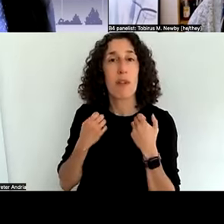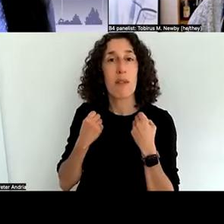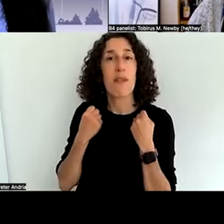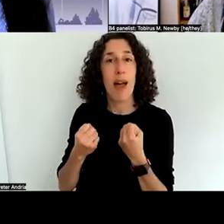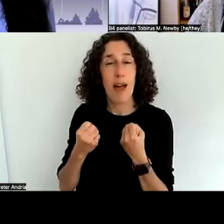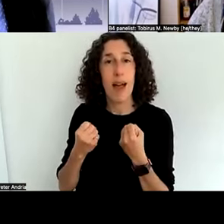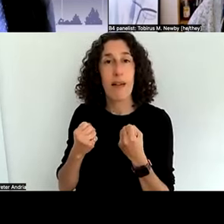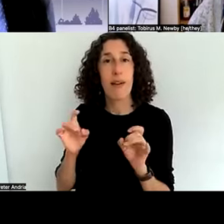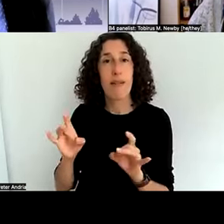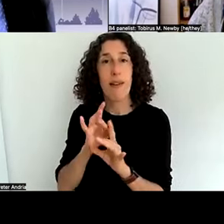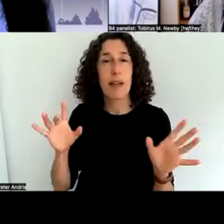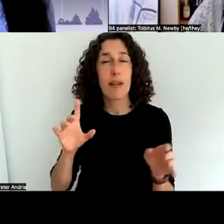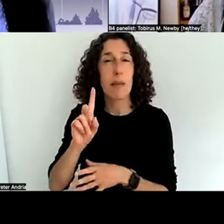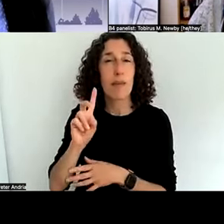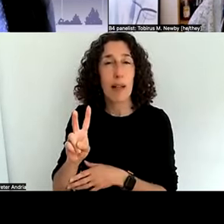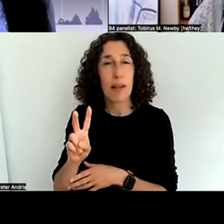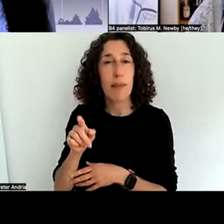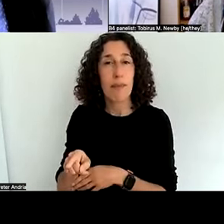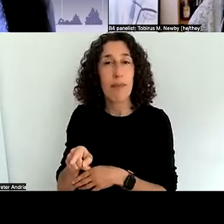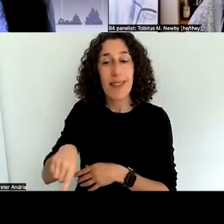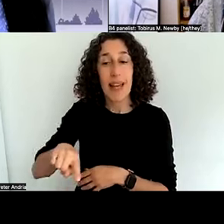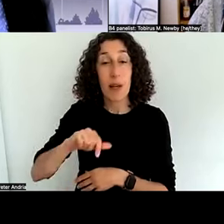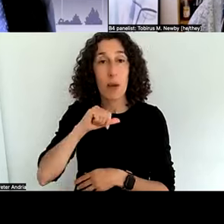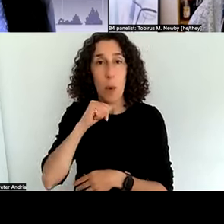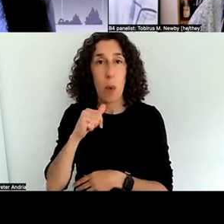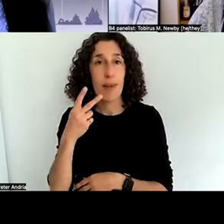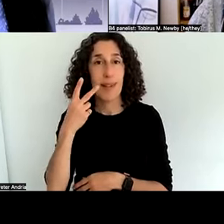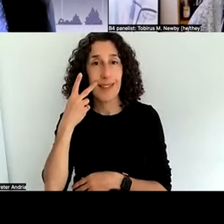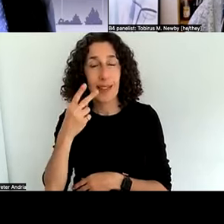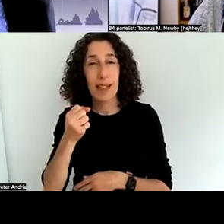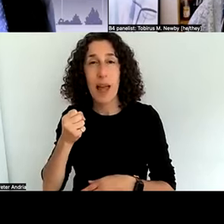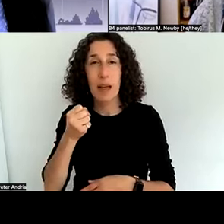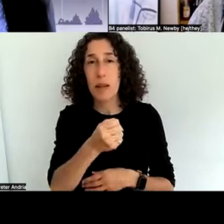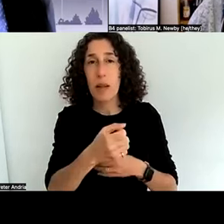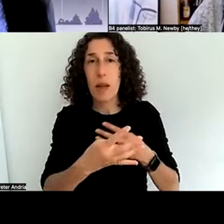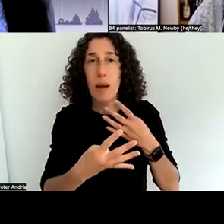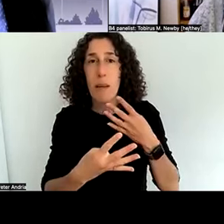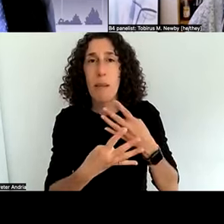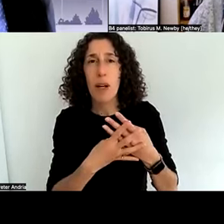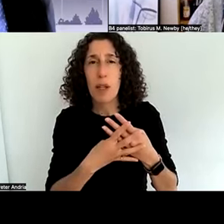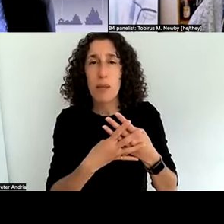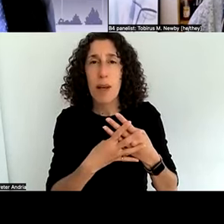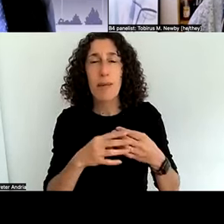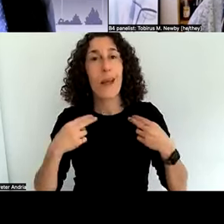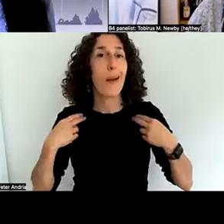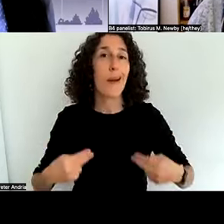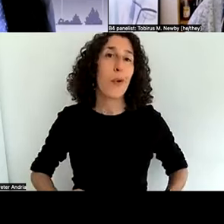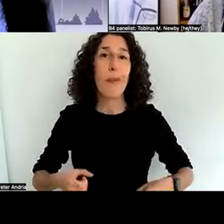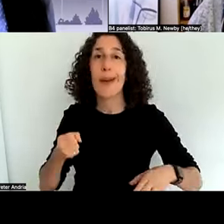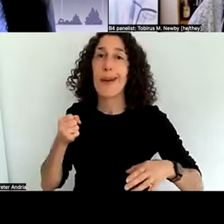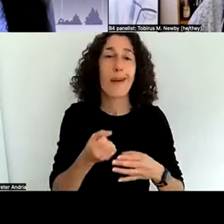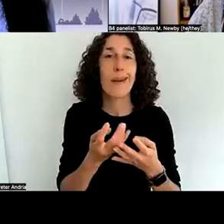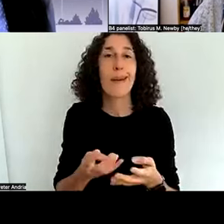that punishment, incarcerality, and ultimately human caging is the answer, is healing, is preventative, is